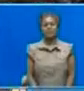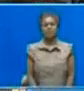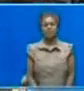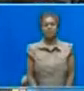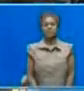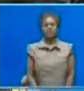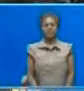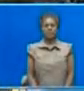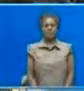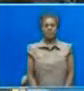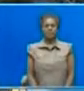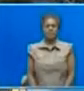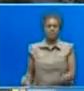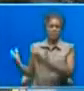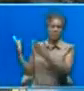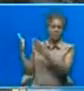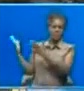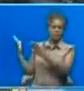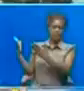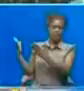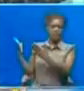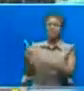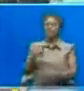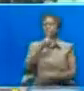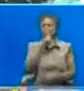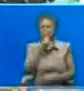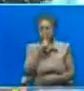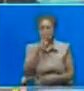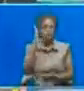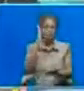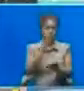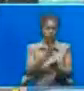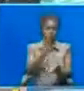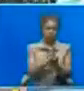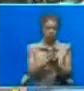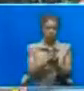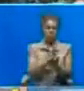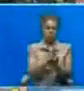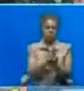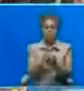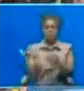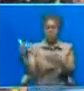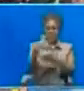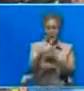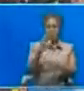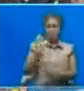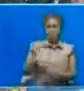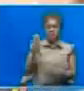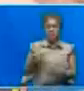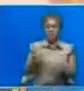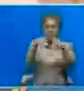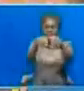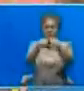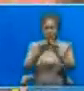The home of Evenson Zhao is engulfed in a haunting silence. At the back of the compound, women prepare for a